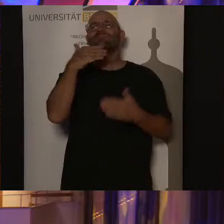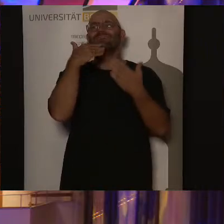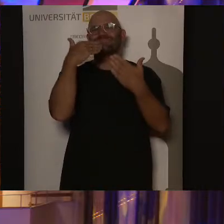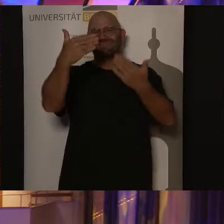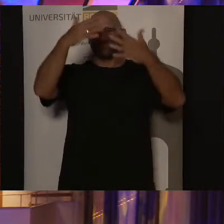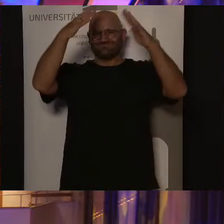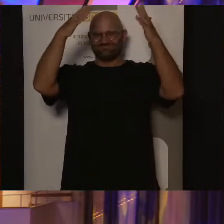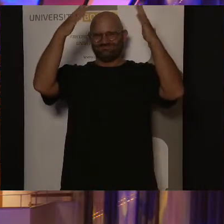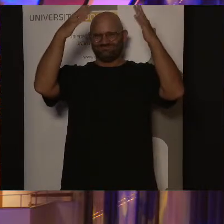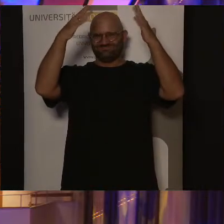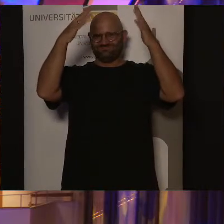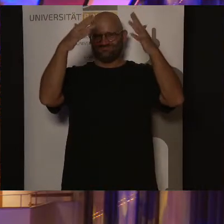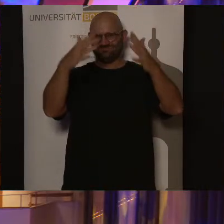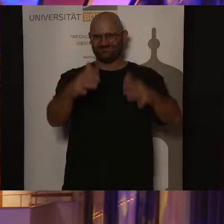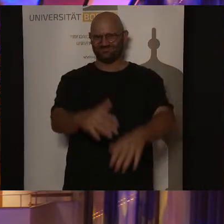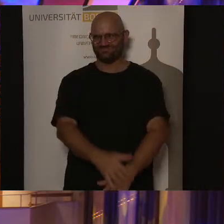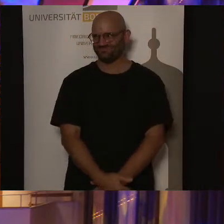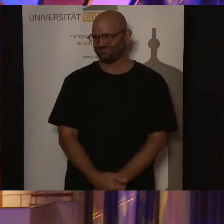Many thanks.